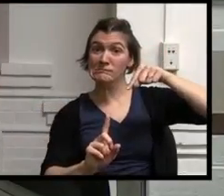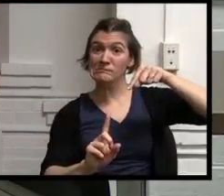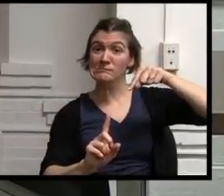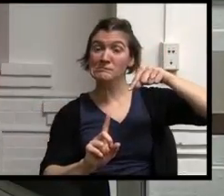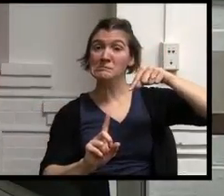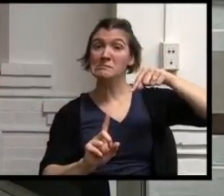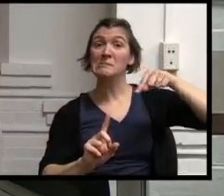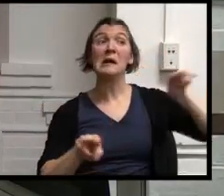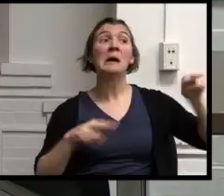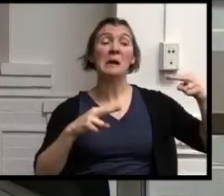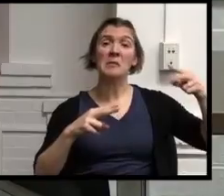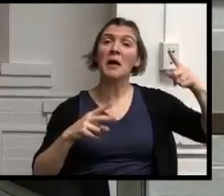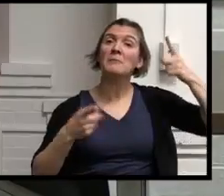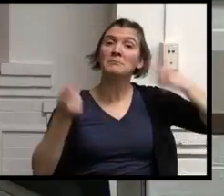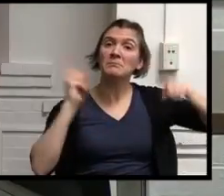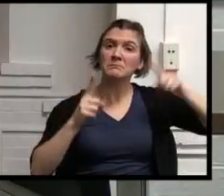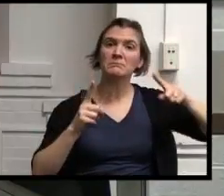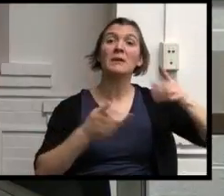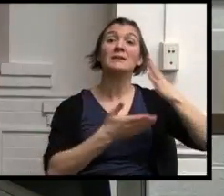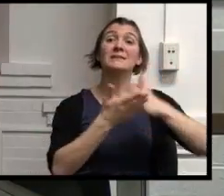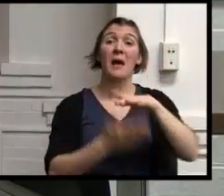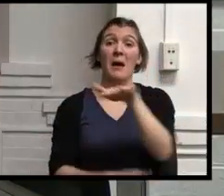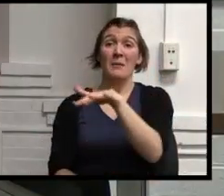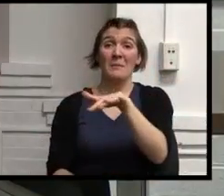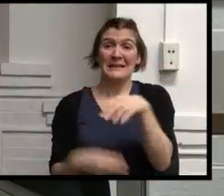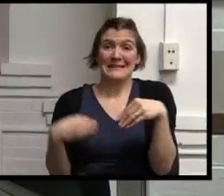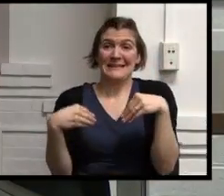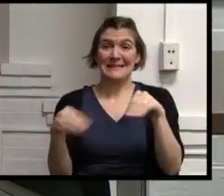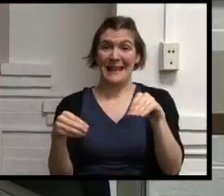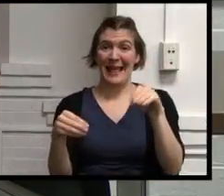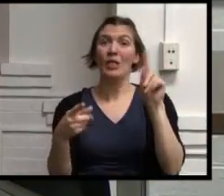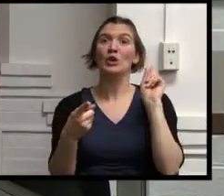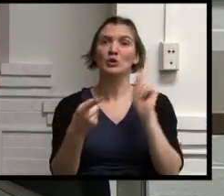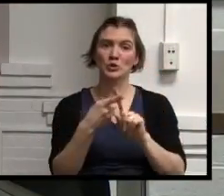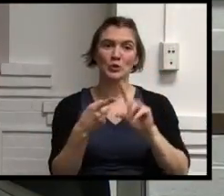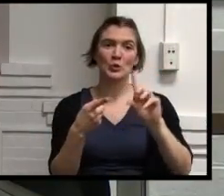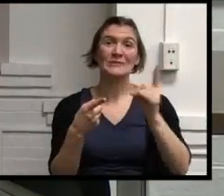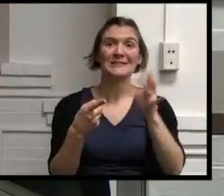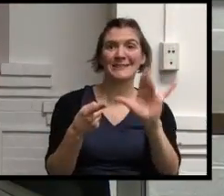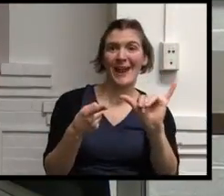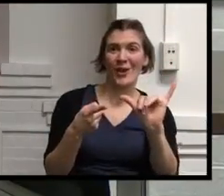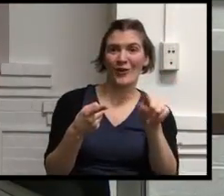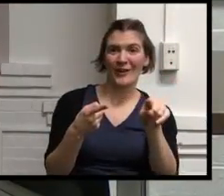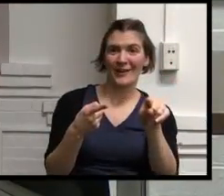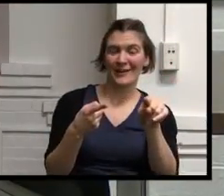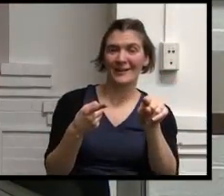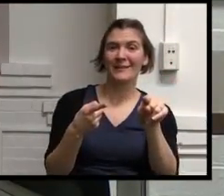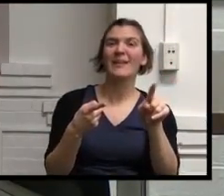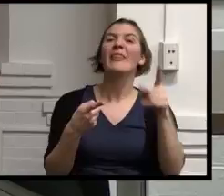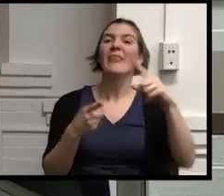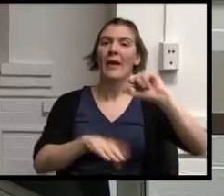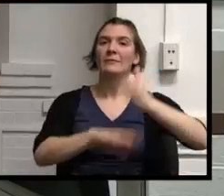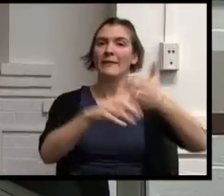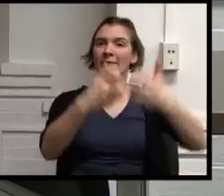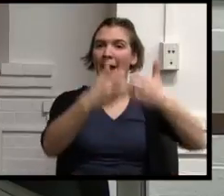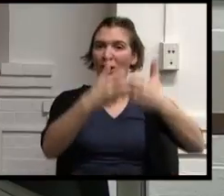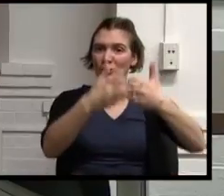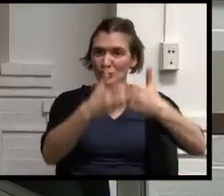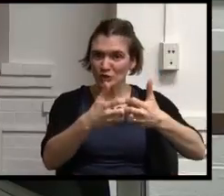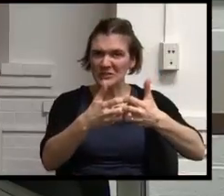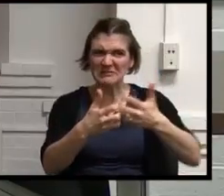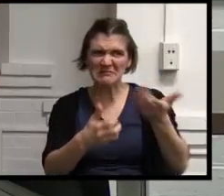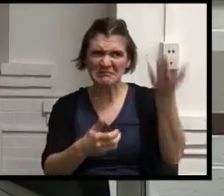sequence of decisions got made, including selling a parcel of land to Commonwealth Dairy, and they established a factory there some years